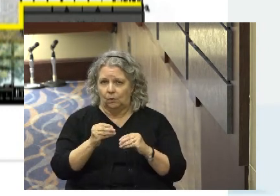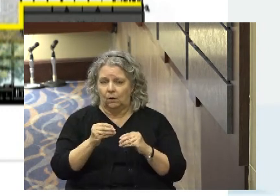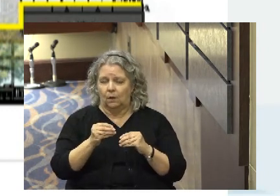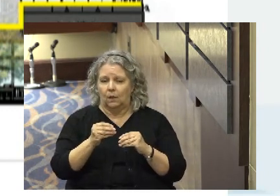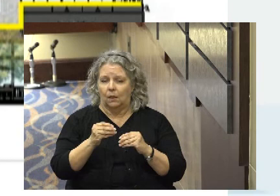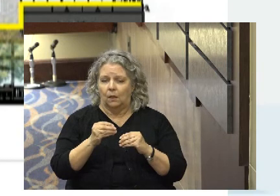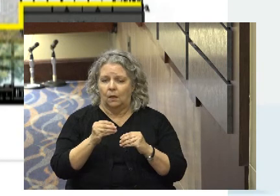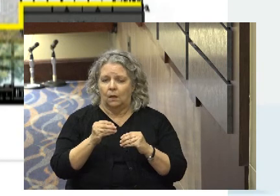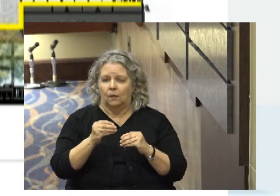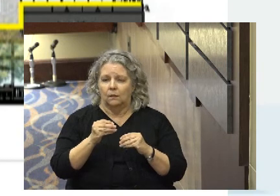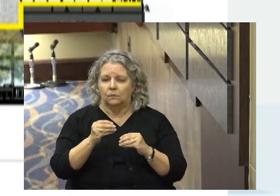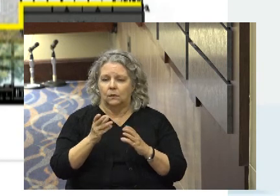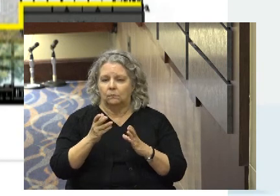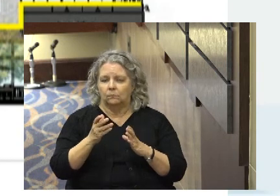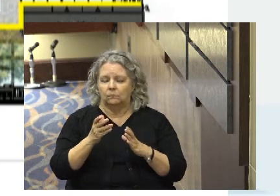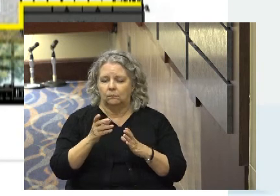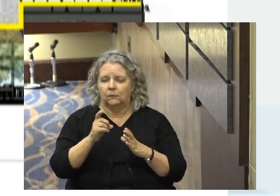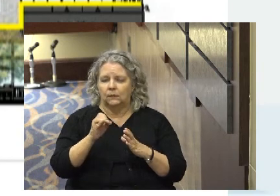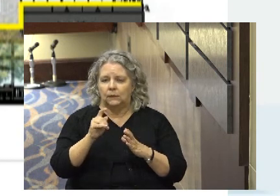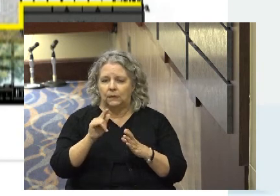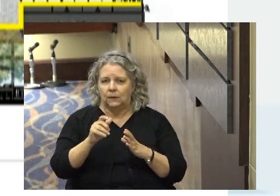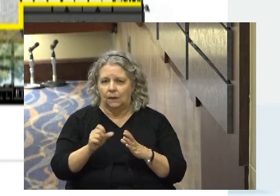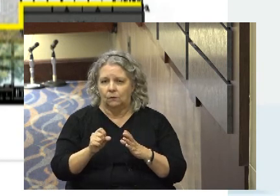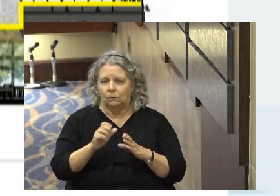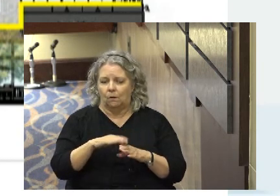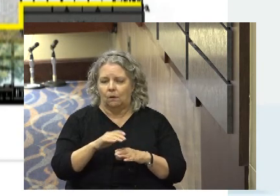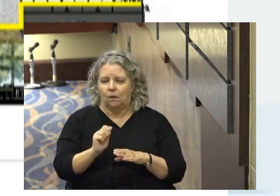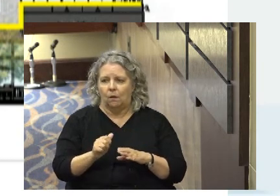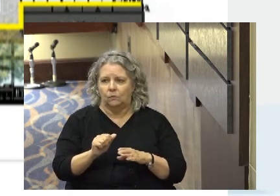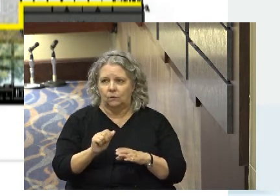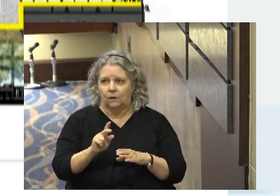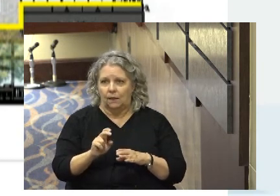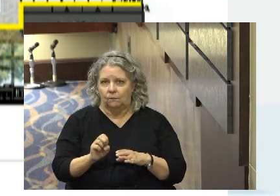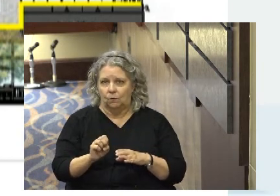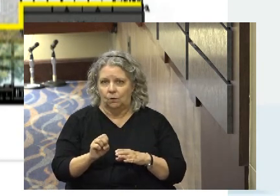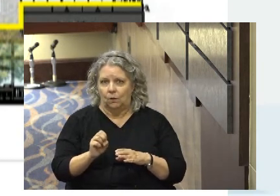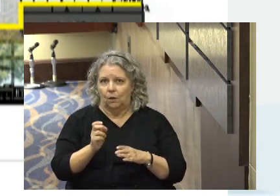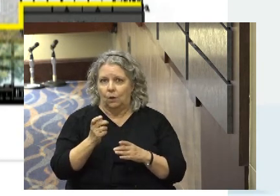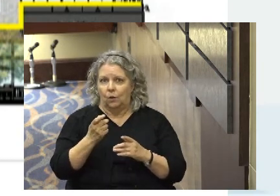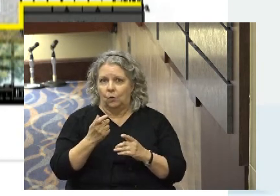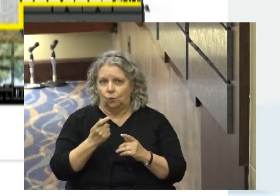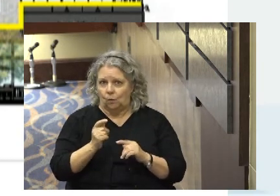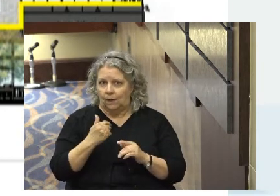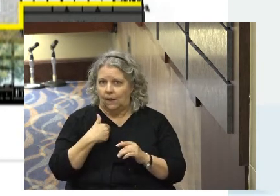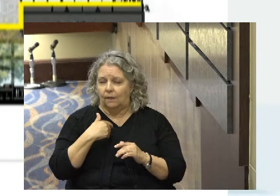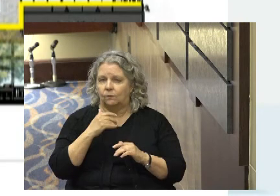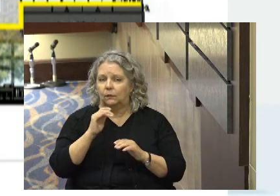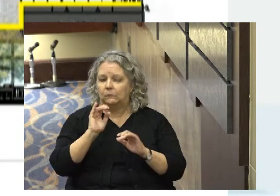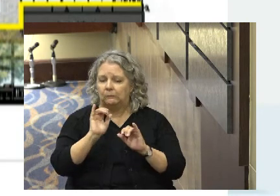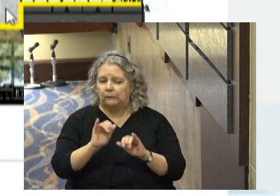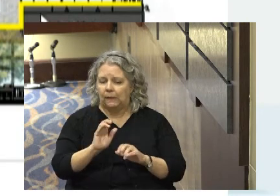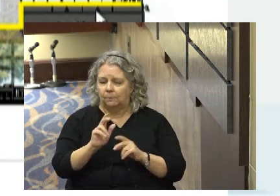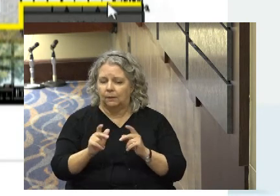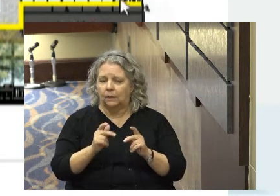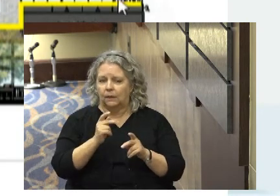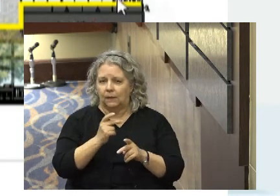storefront details along Austin Avenue to try to have the same type of massing. So you have that